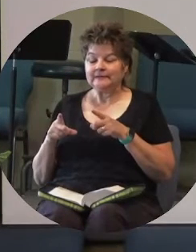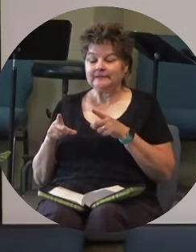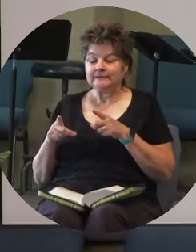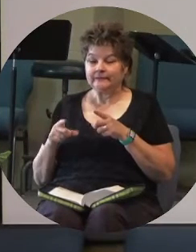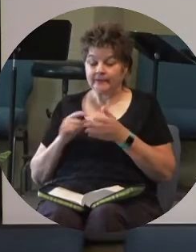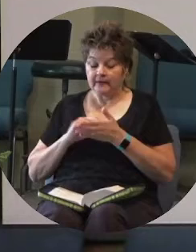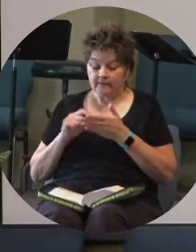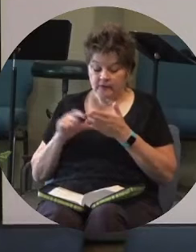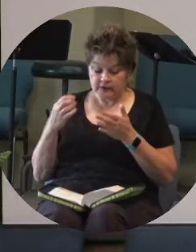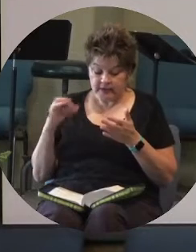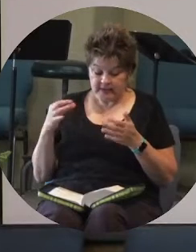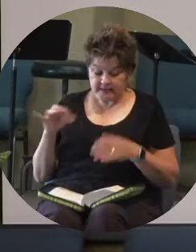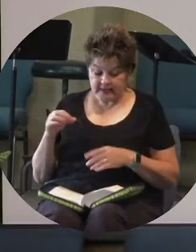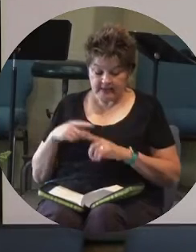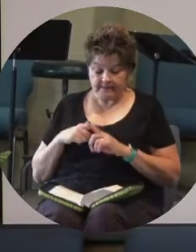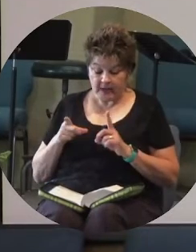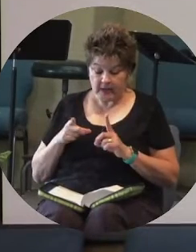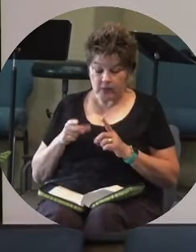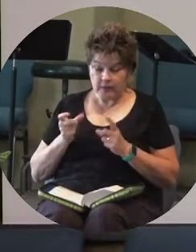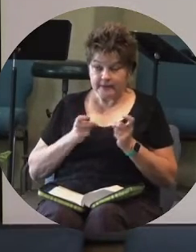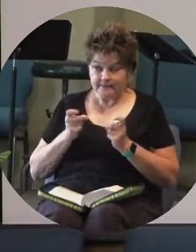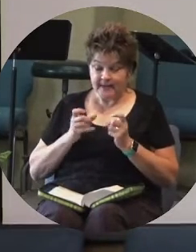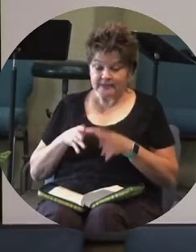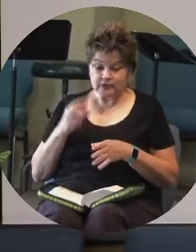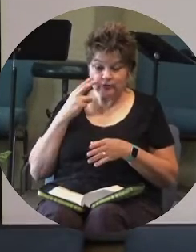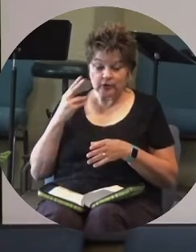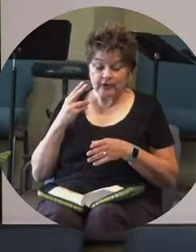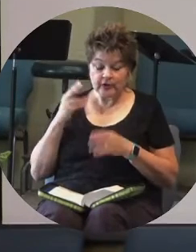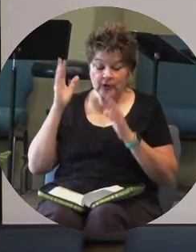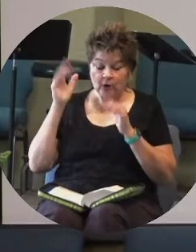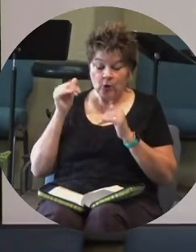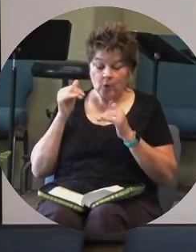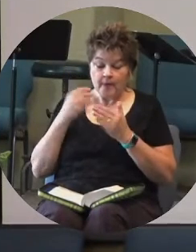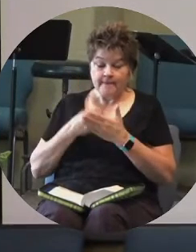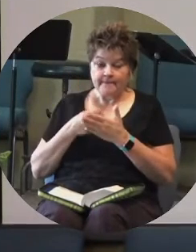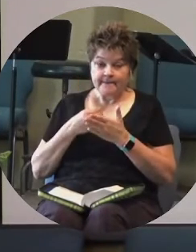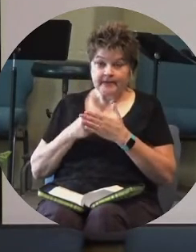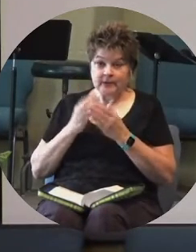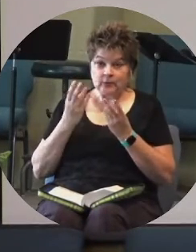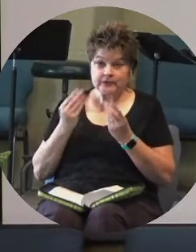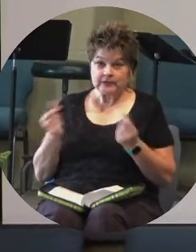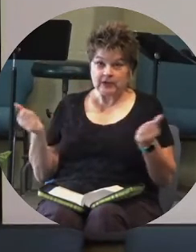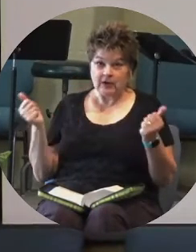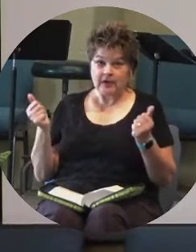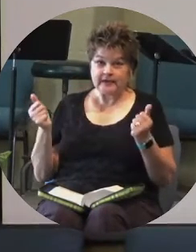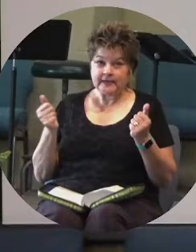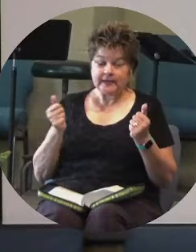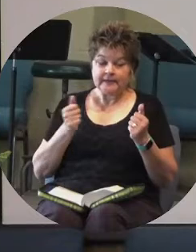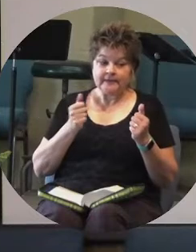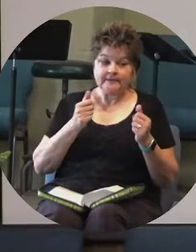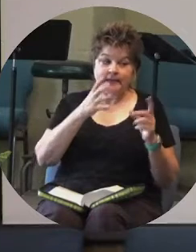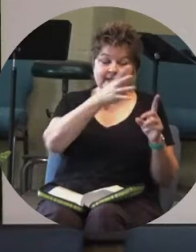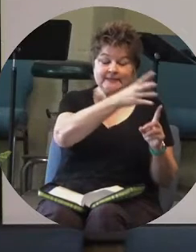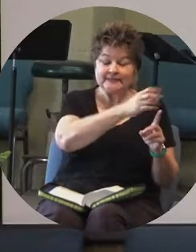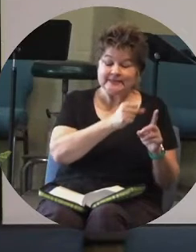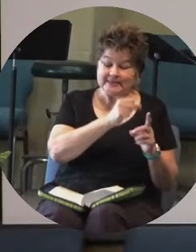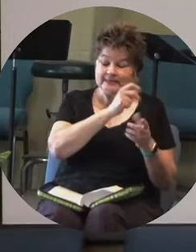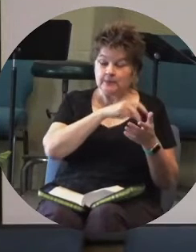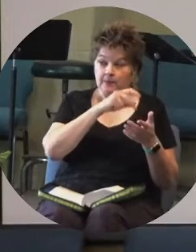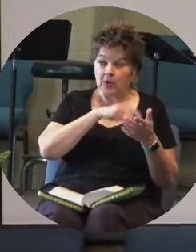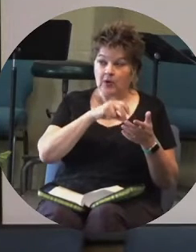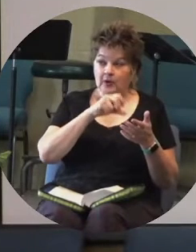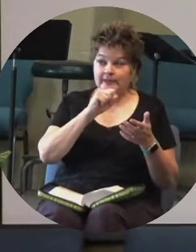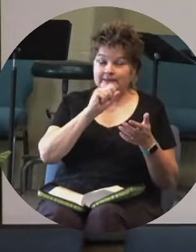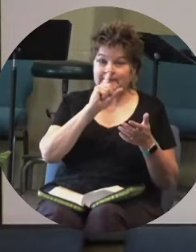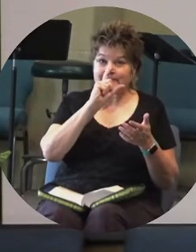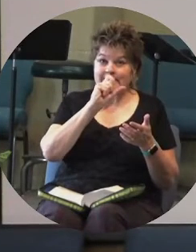Verse 19, but when her masters saw that their hope of profit was gone, they seized Paul and Silas and dragged them into the marketplace